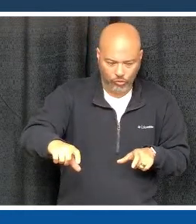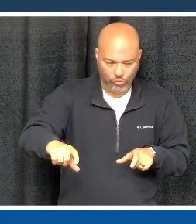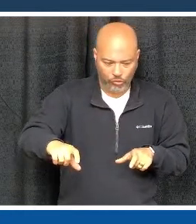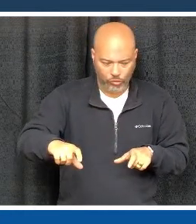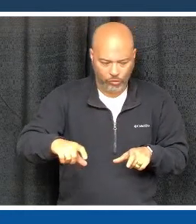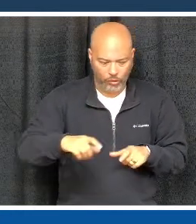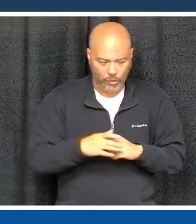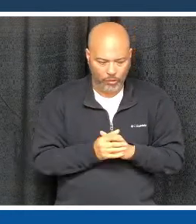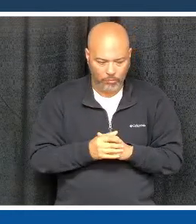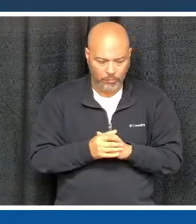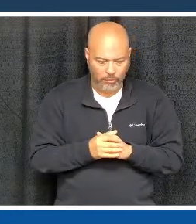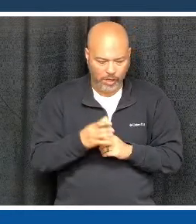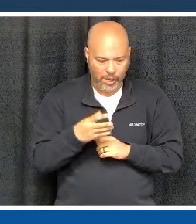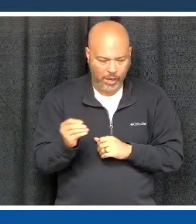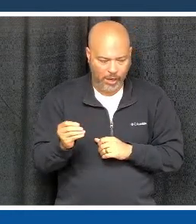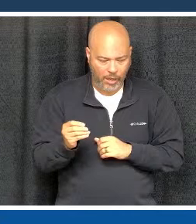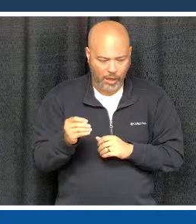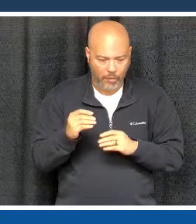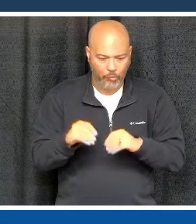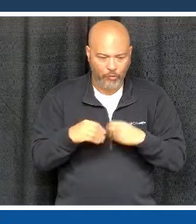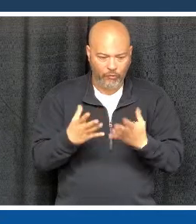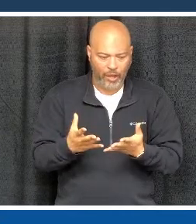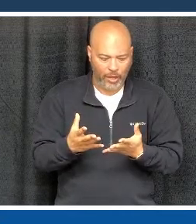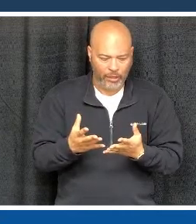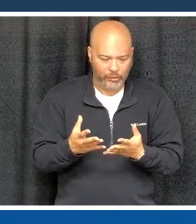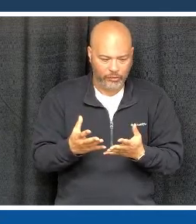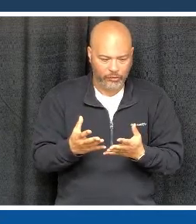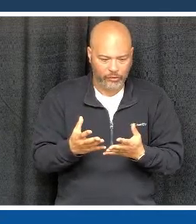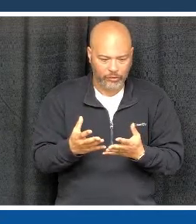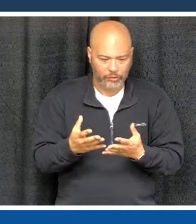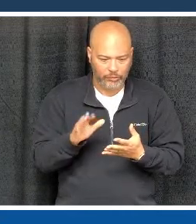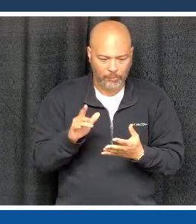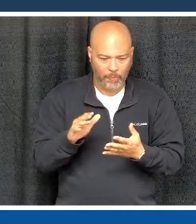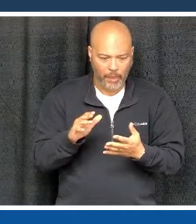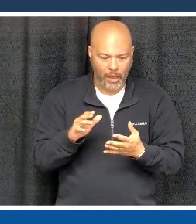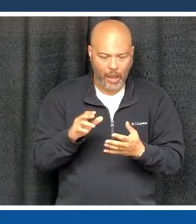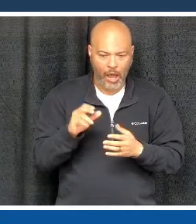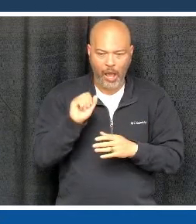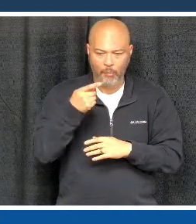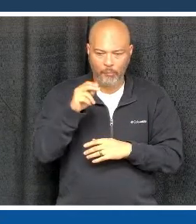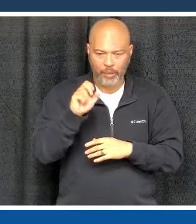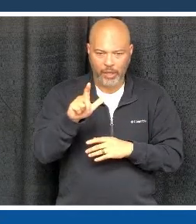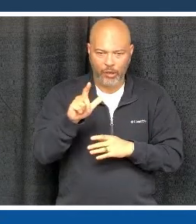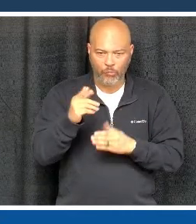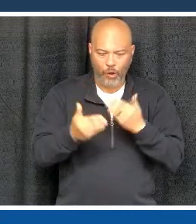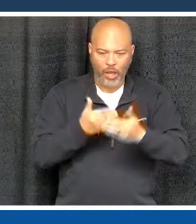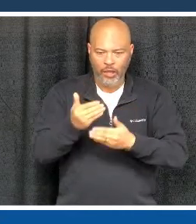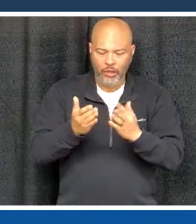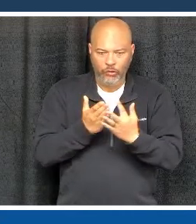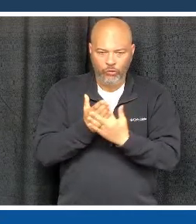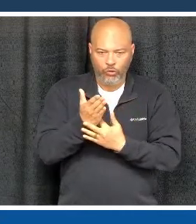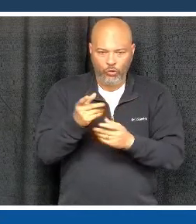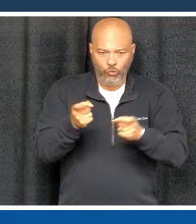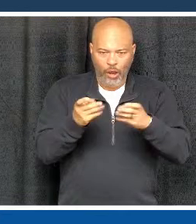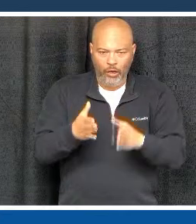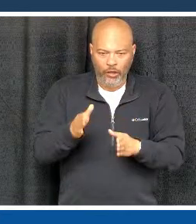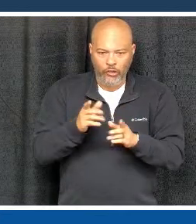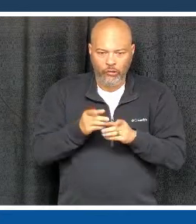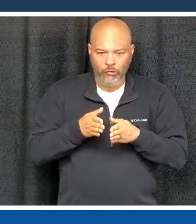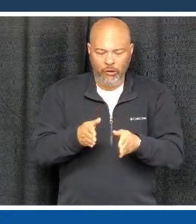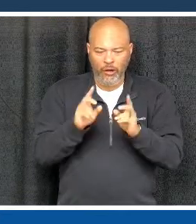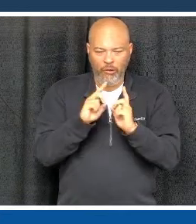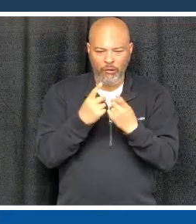landscape strip, and it provides an appeal process through the director of the streets